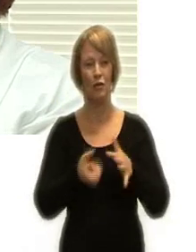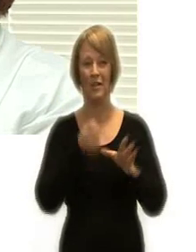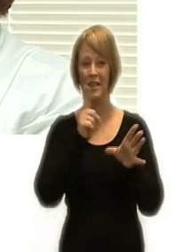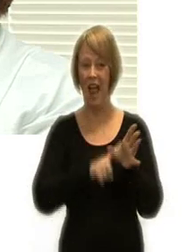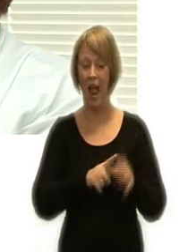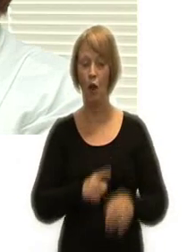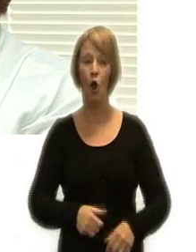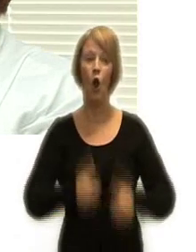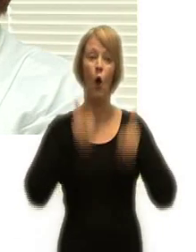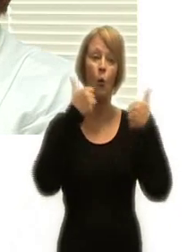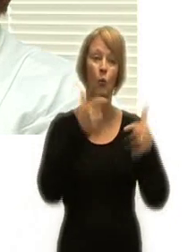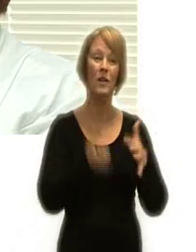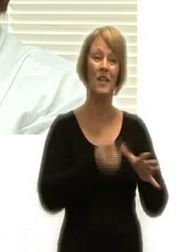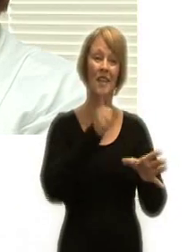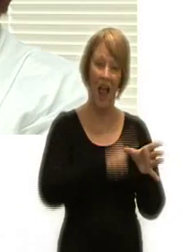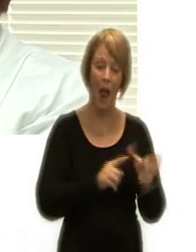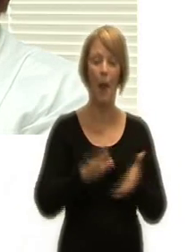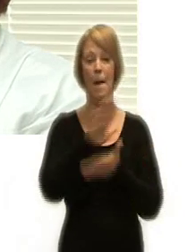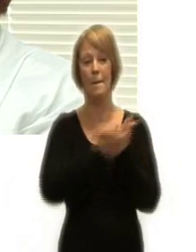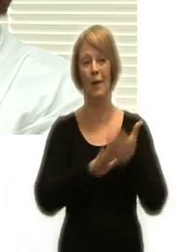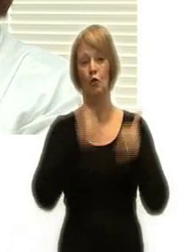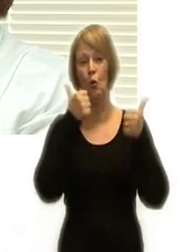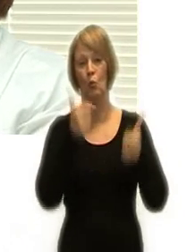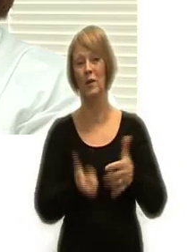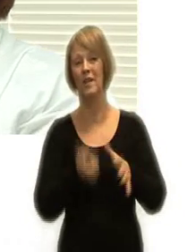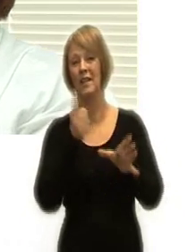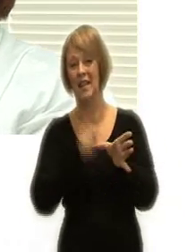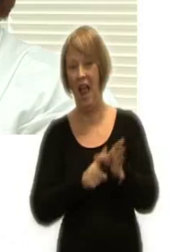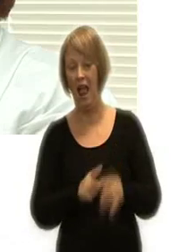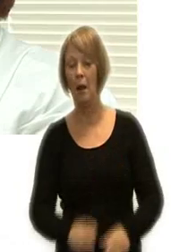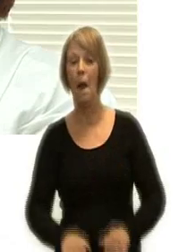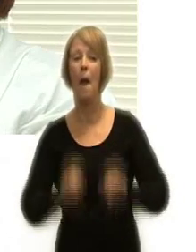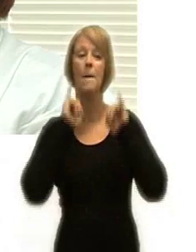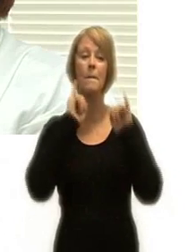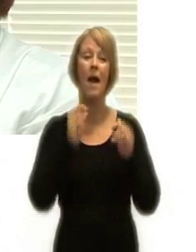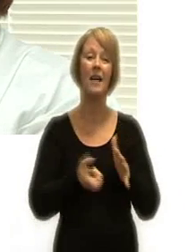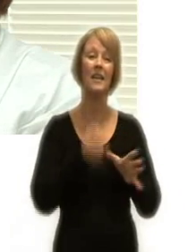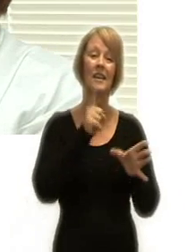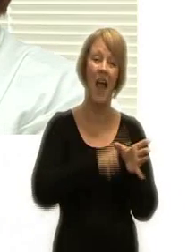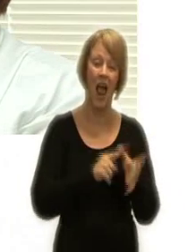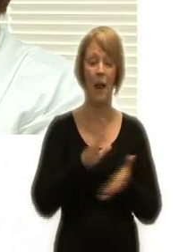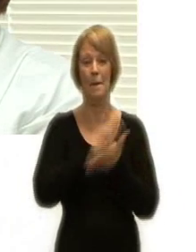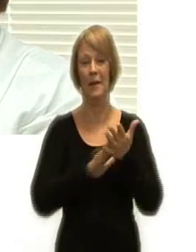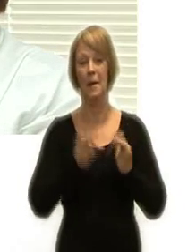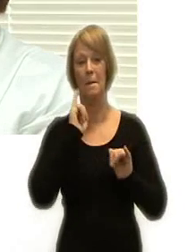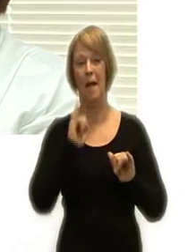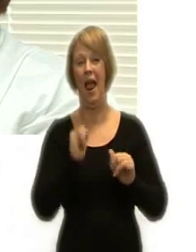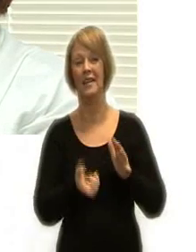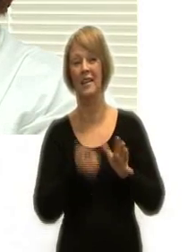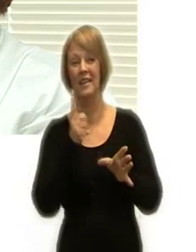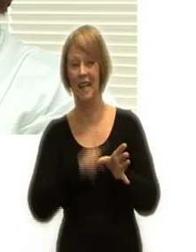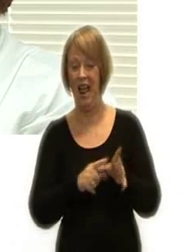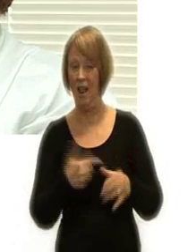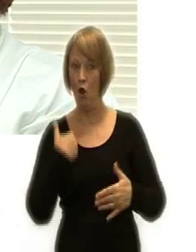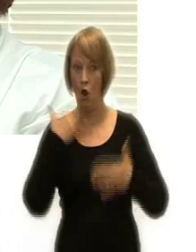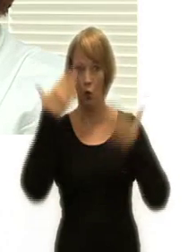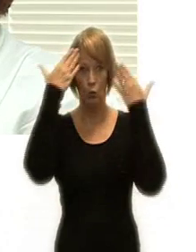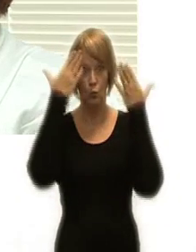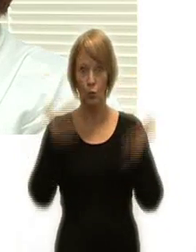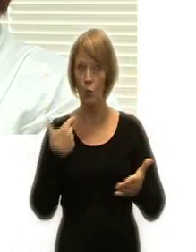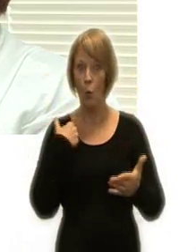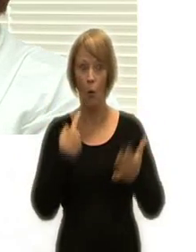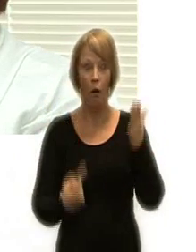and every day is a different day. So a good day is a good day and a bad day is a bad